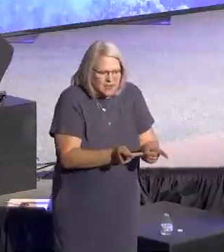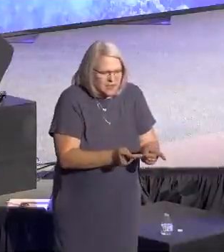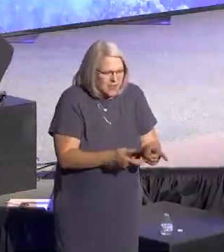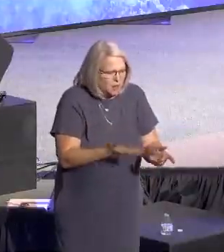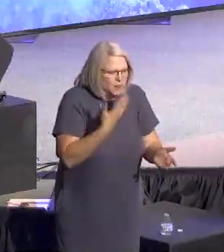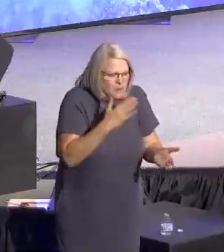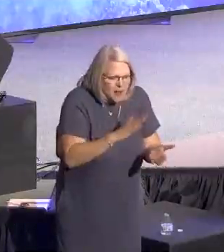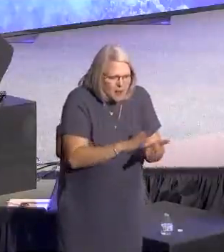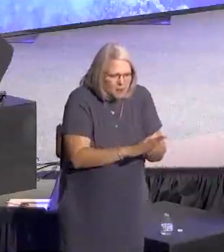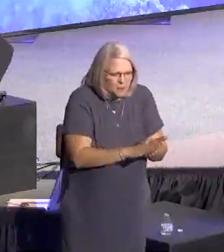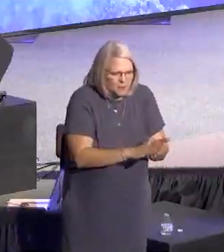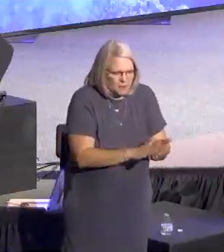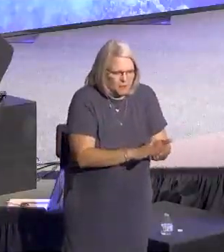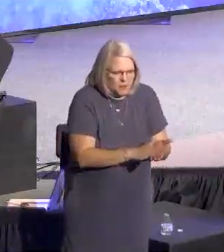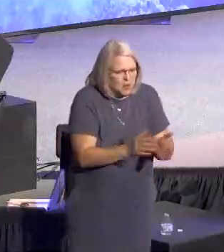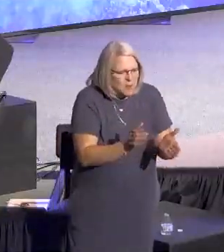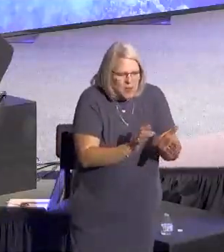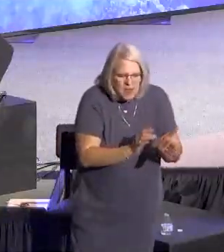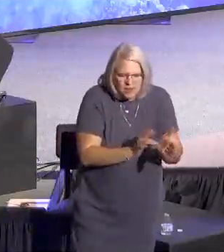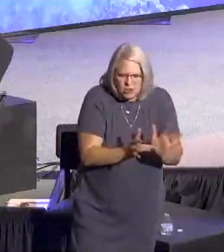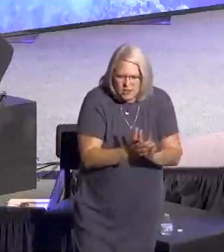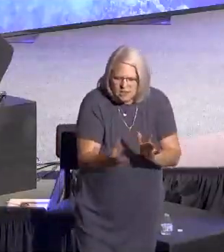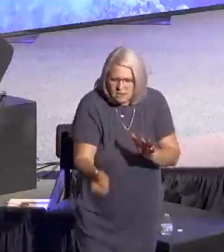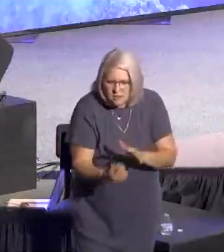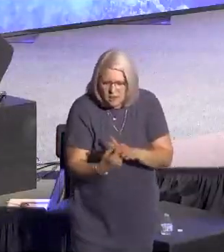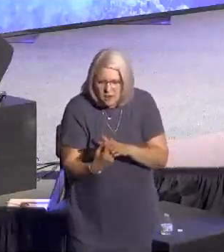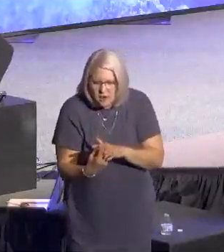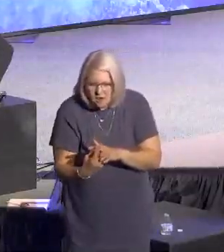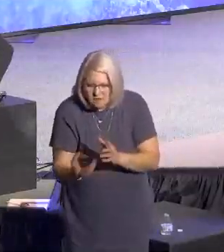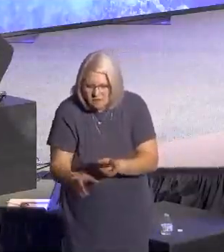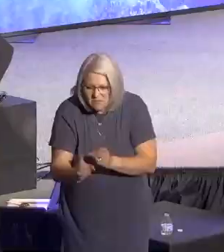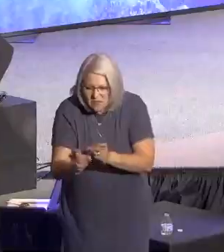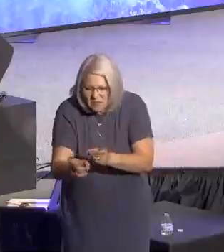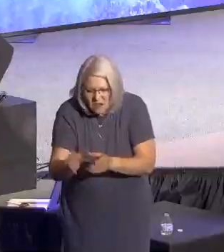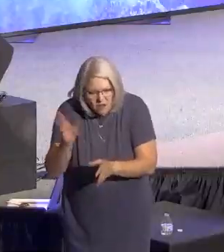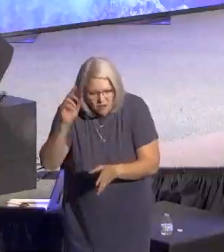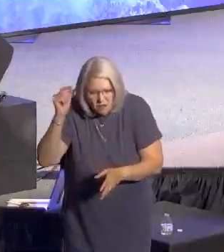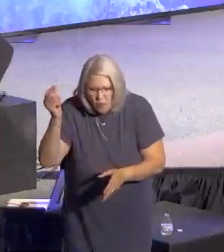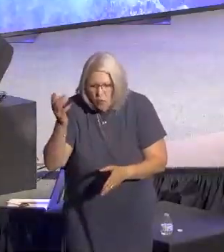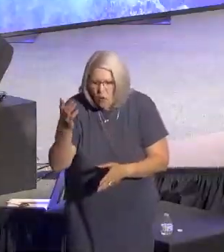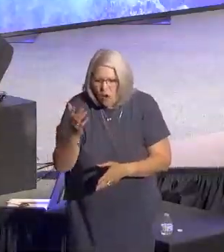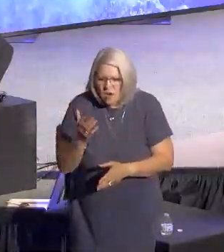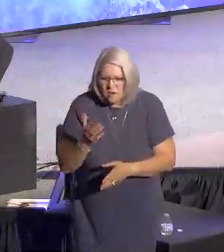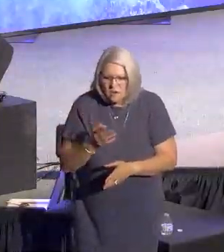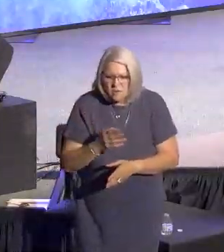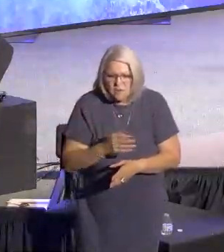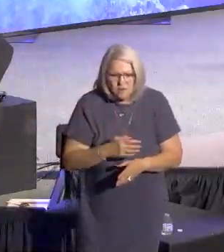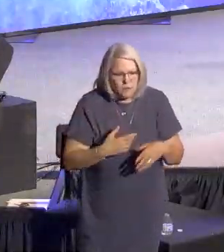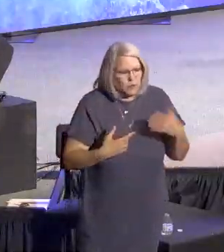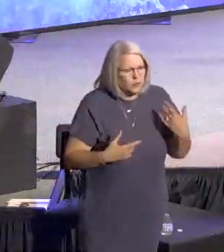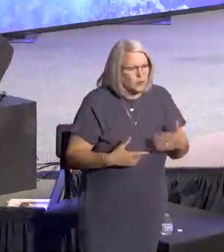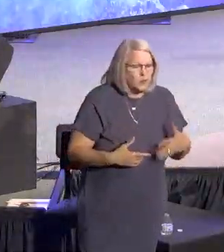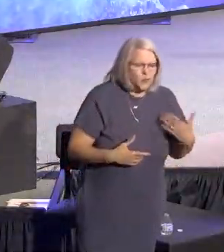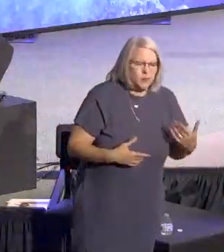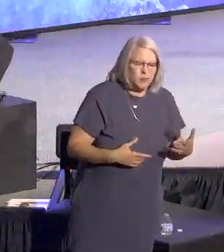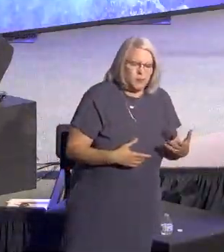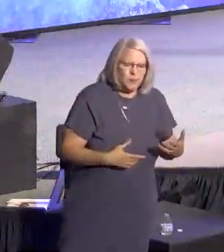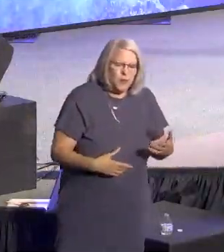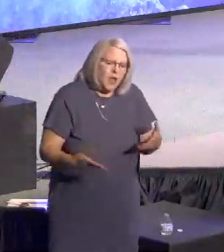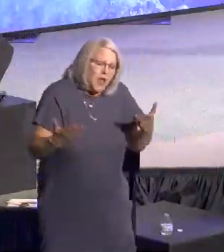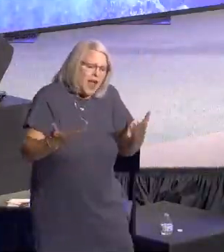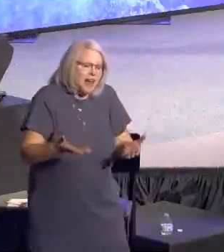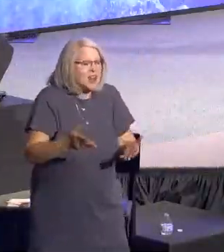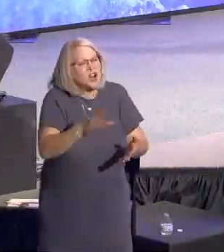and extends this poor soul, to this poor soul, grace. He never says the word, but he demonstrates it. And here's